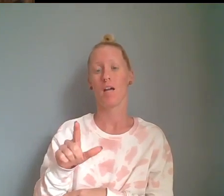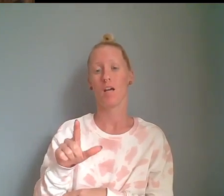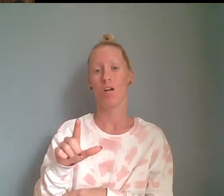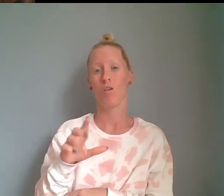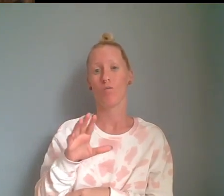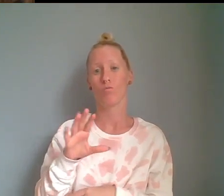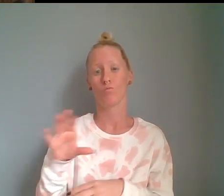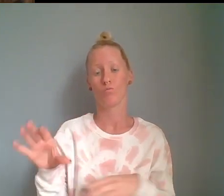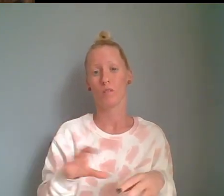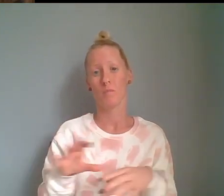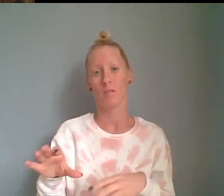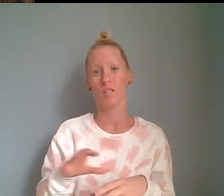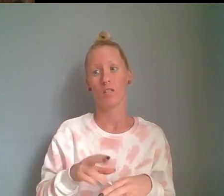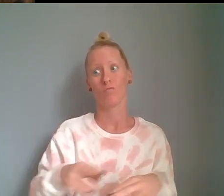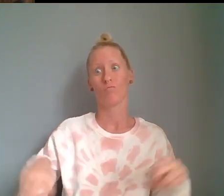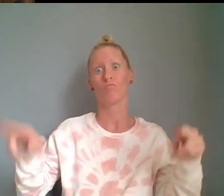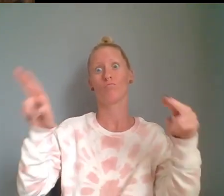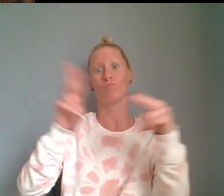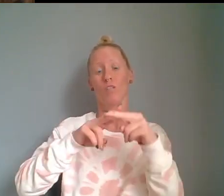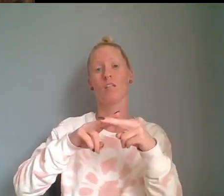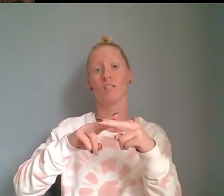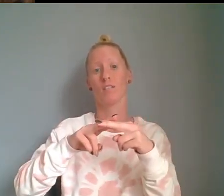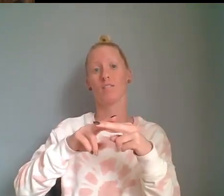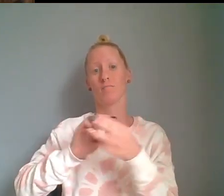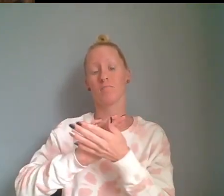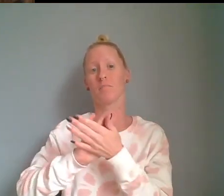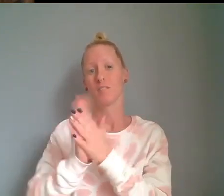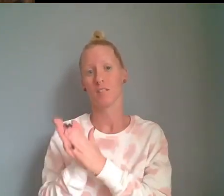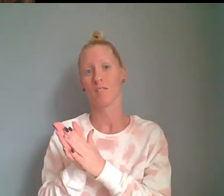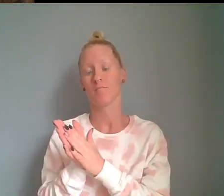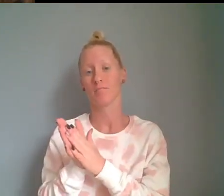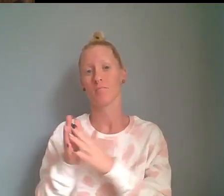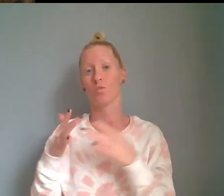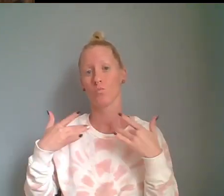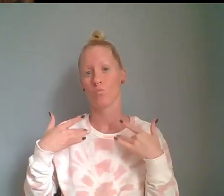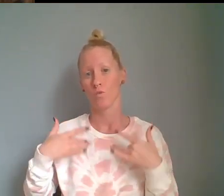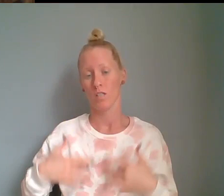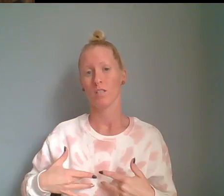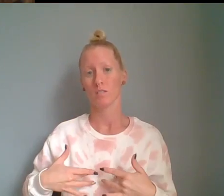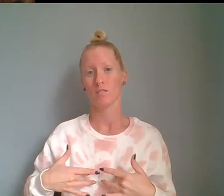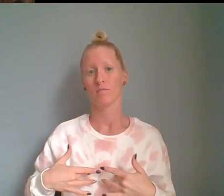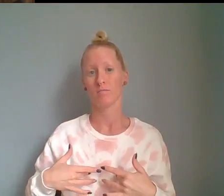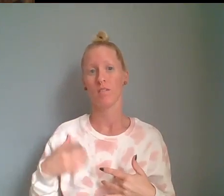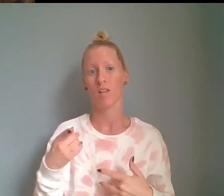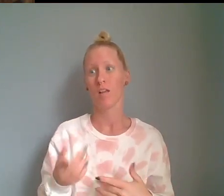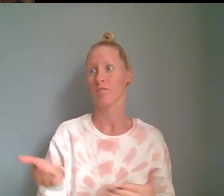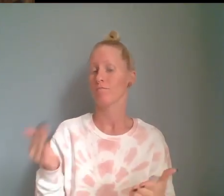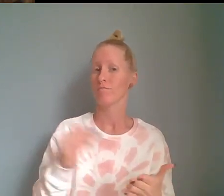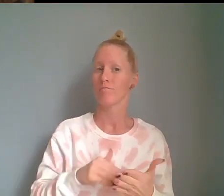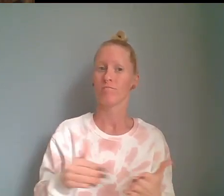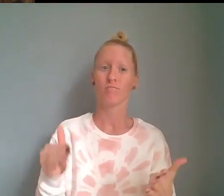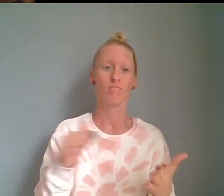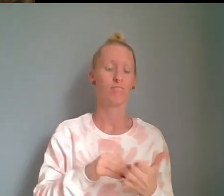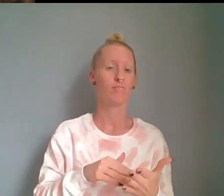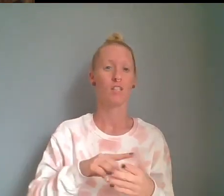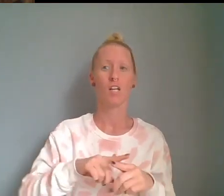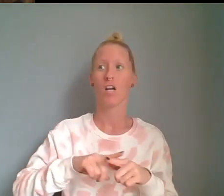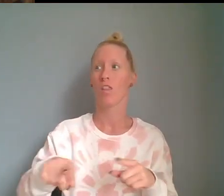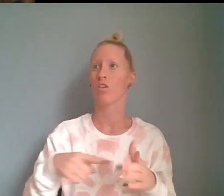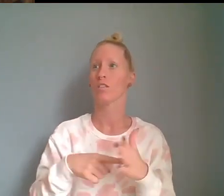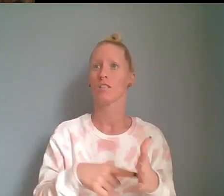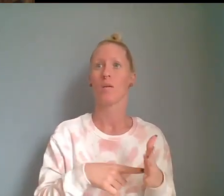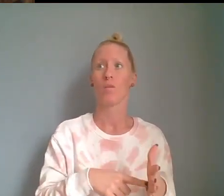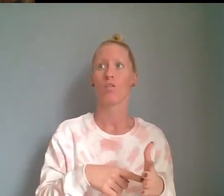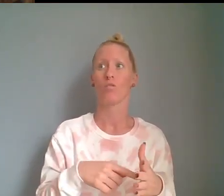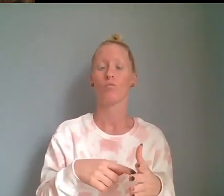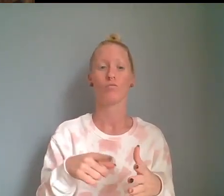greater probability of becoming depressed at some time in your life. And this has been replicated with other samples, with other